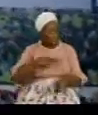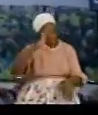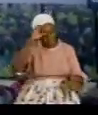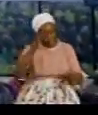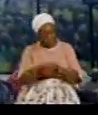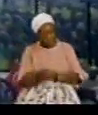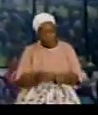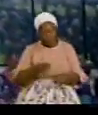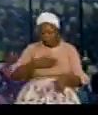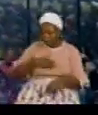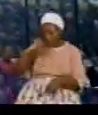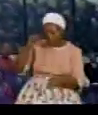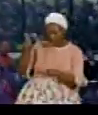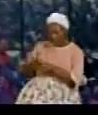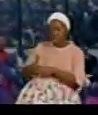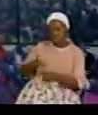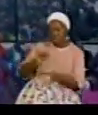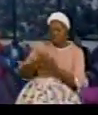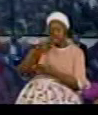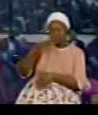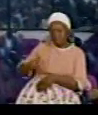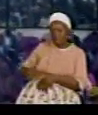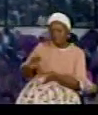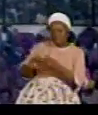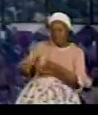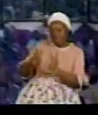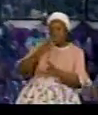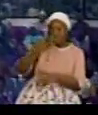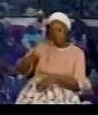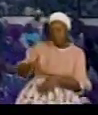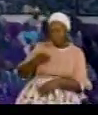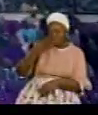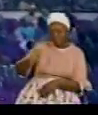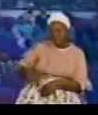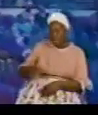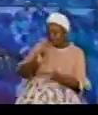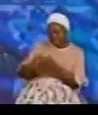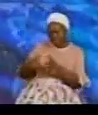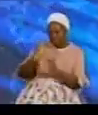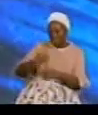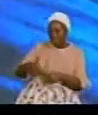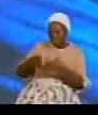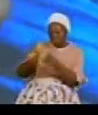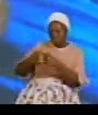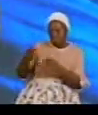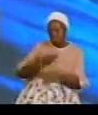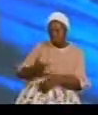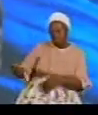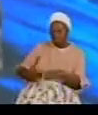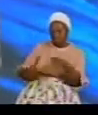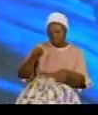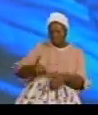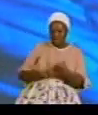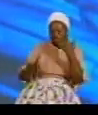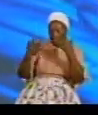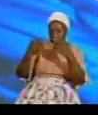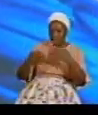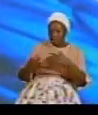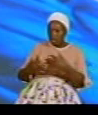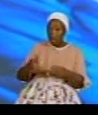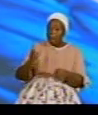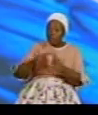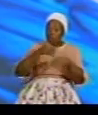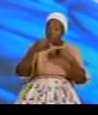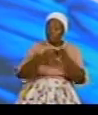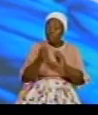good. That's the way of perdition. Come back from that. But the Pharisees that come into our congregation,